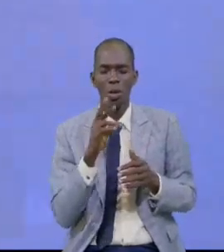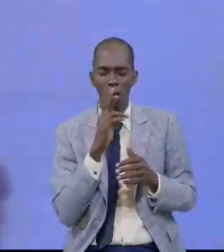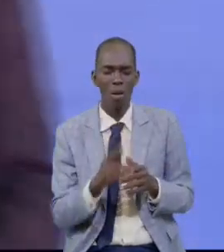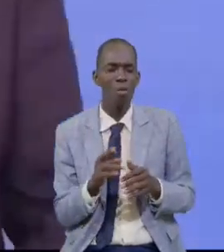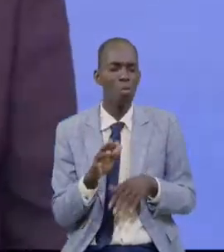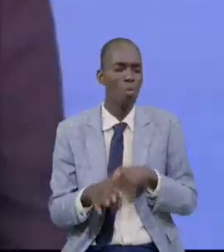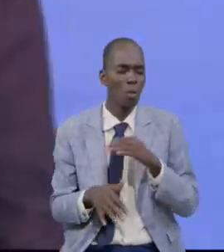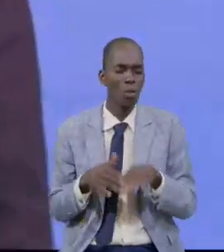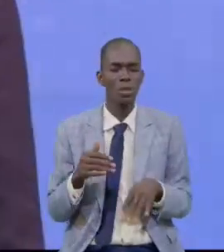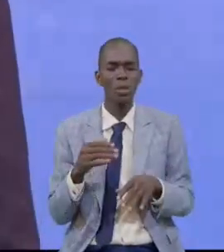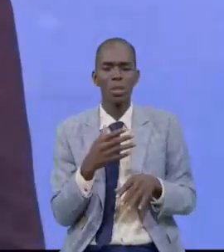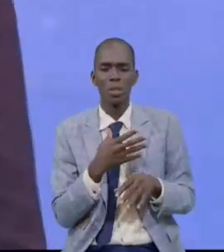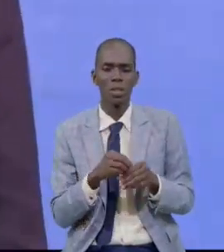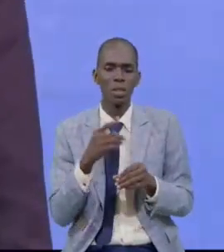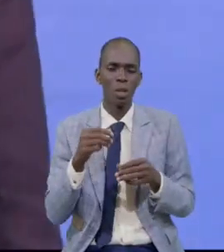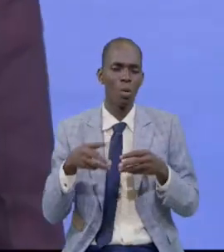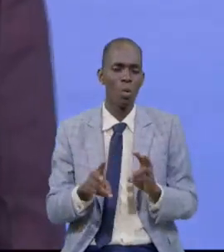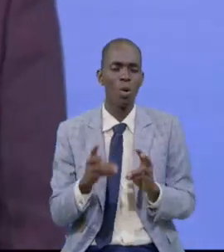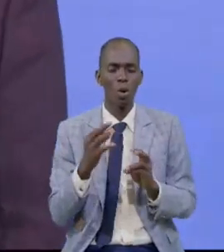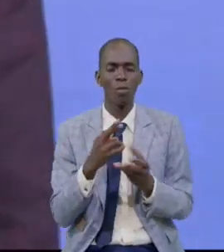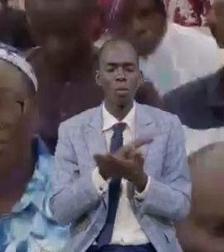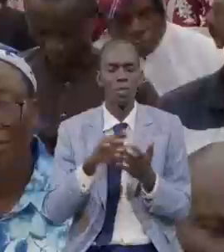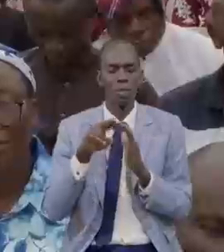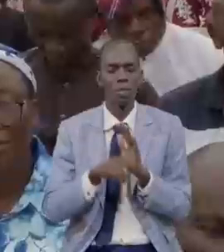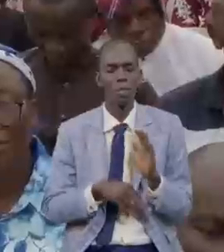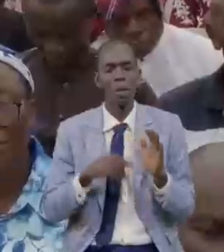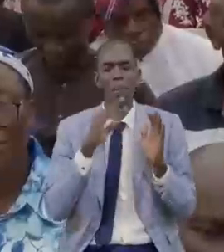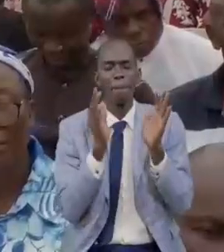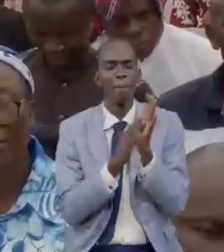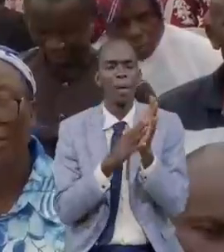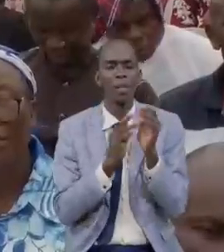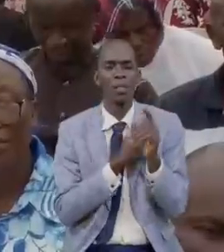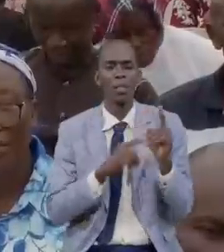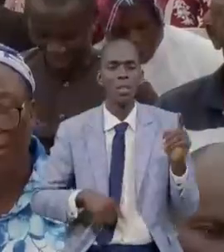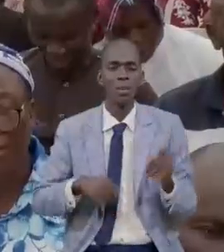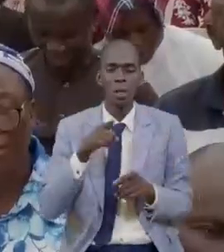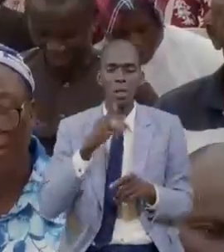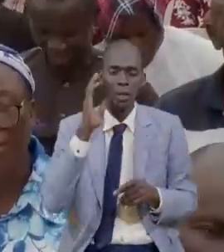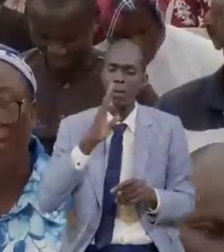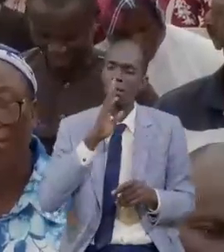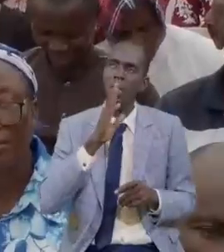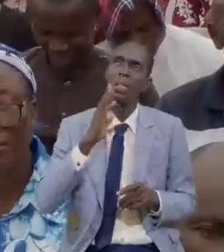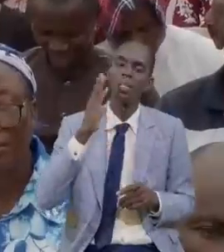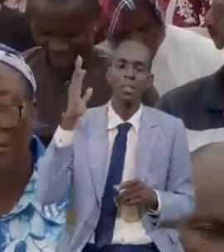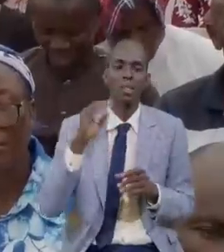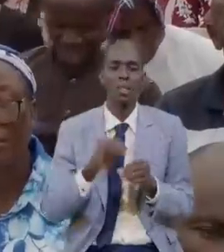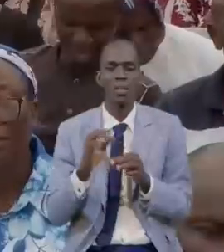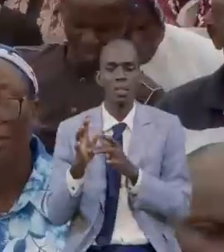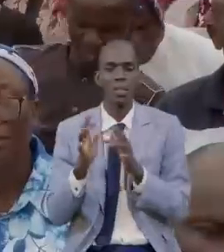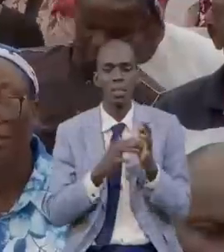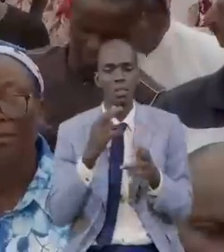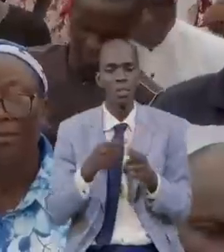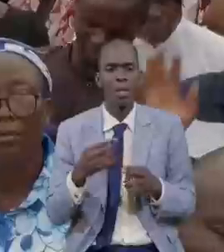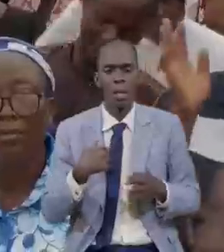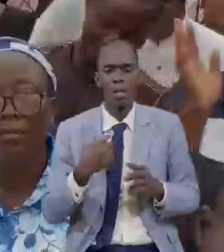that final day. Praise the Lord, you'll be there. I've been talking about somebody. Who am I talking